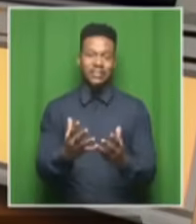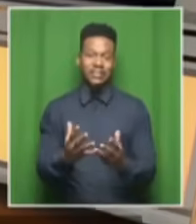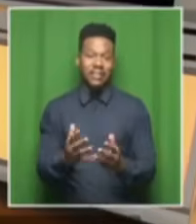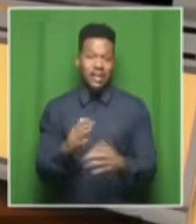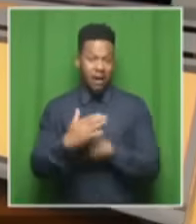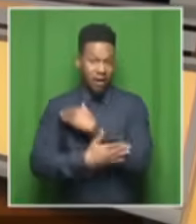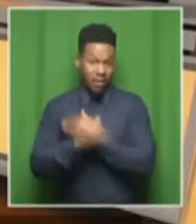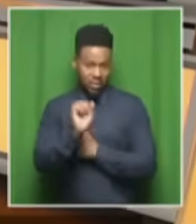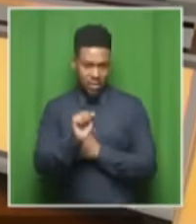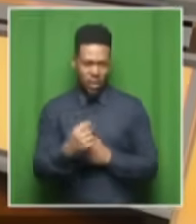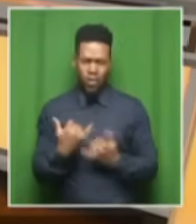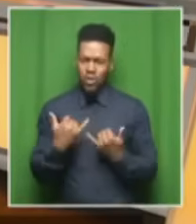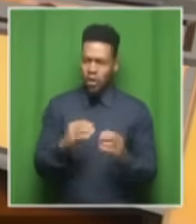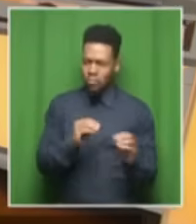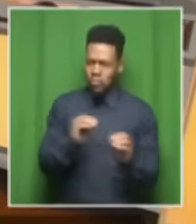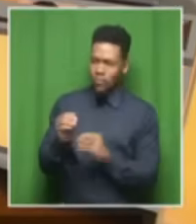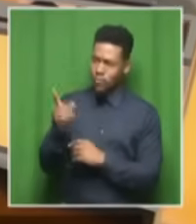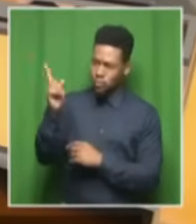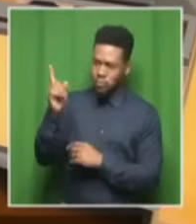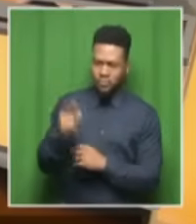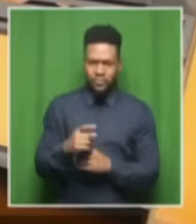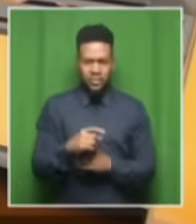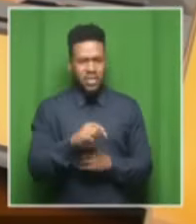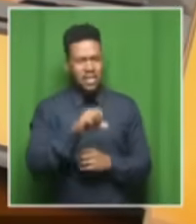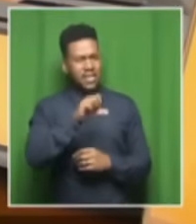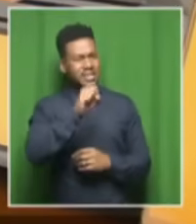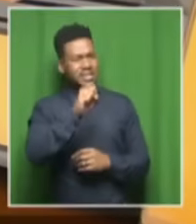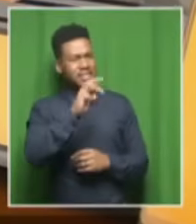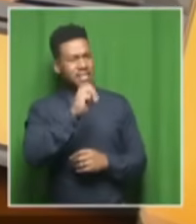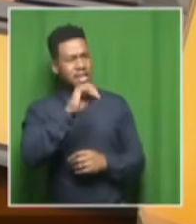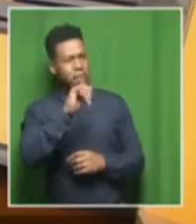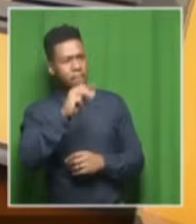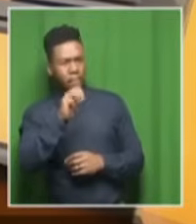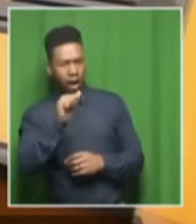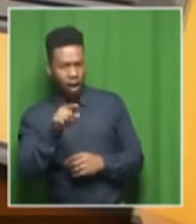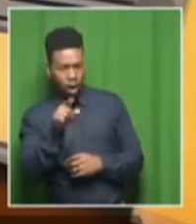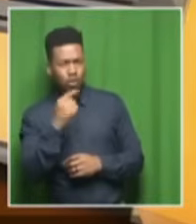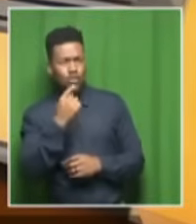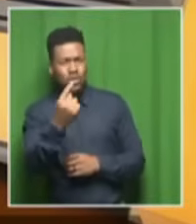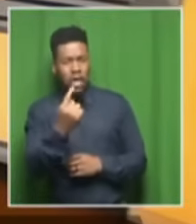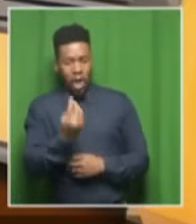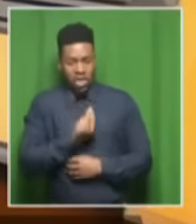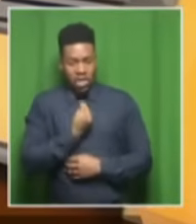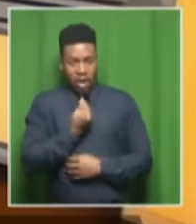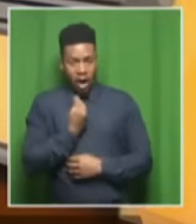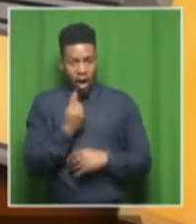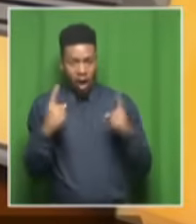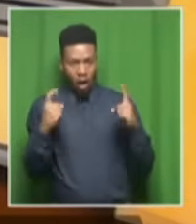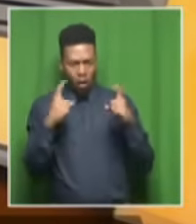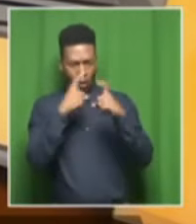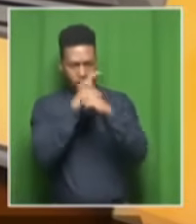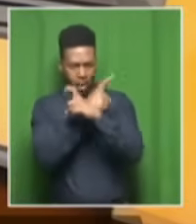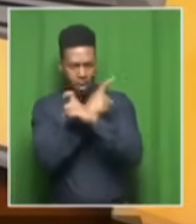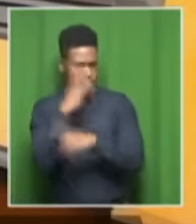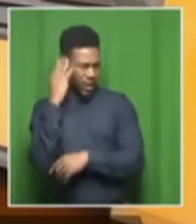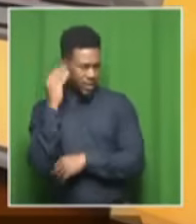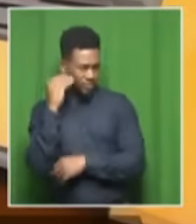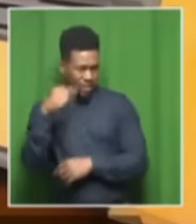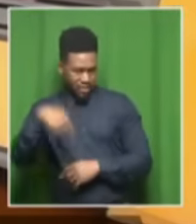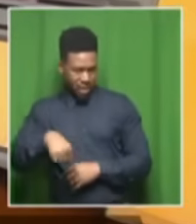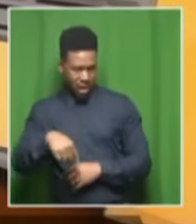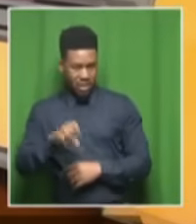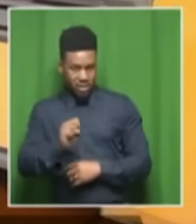everything's good there. You say young, being young in South Africa is a very complex experience, which it is. I mean, from what I'm hearing